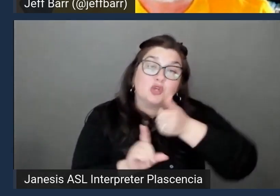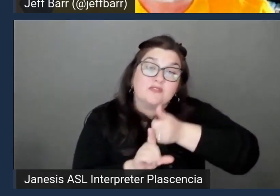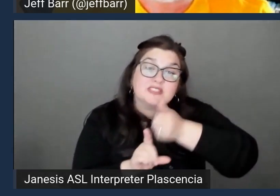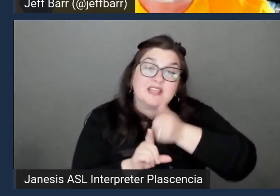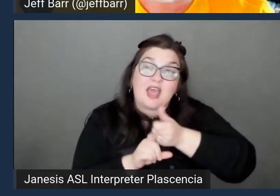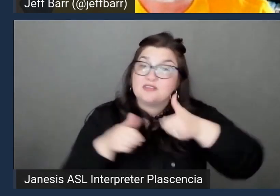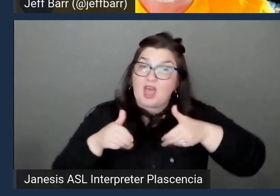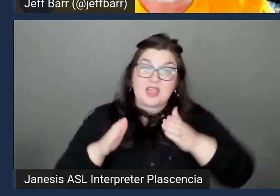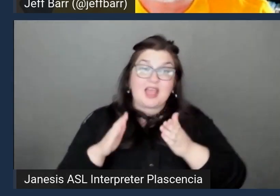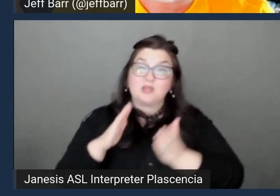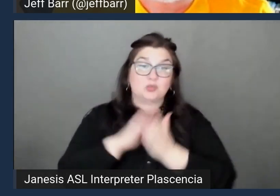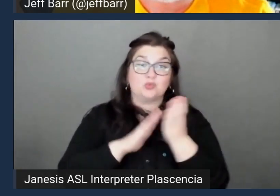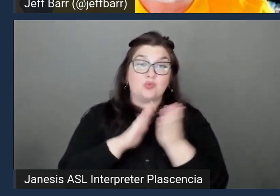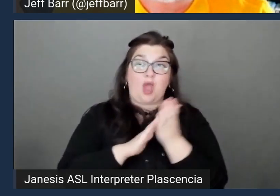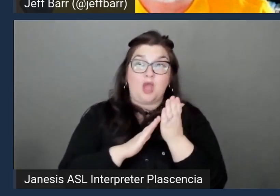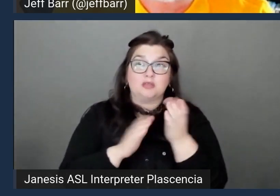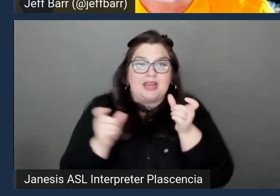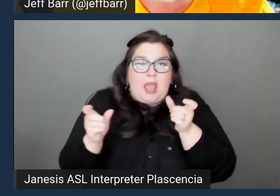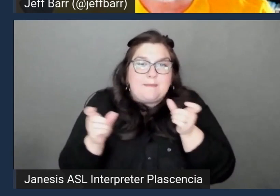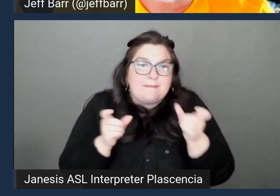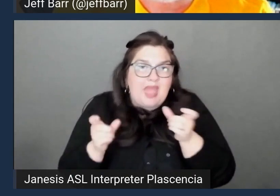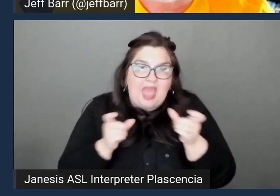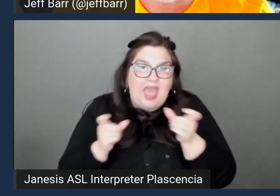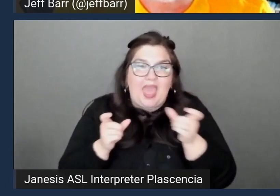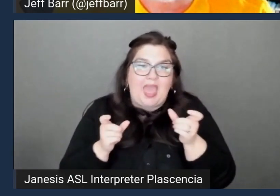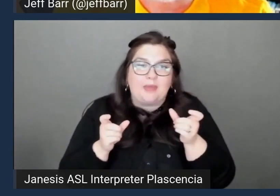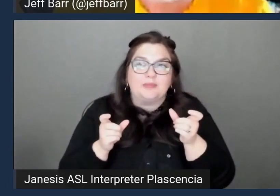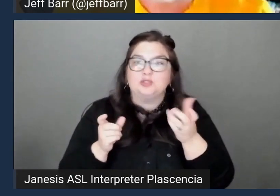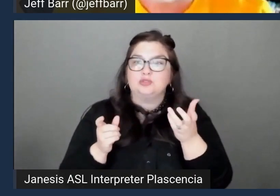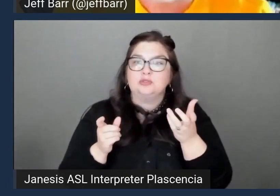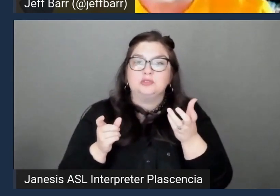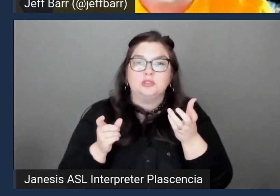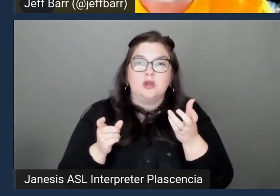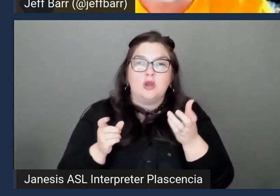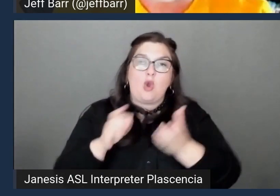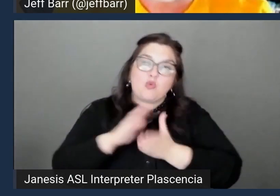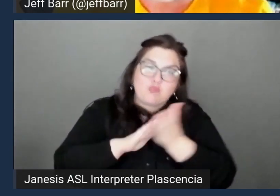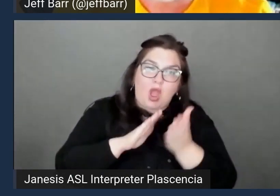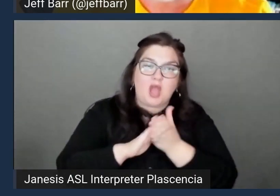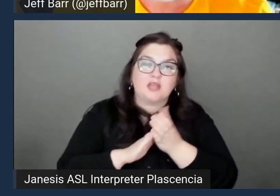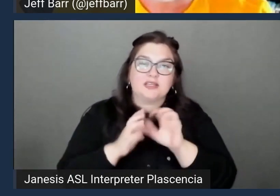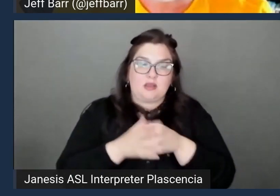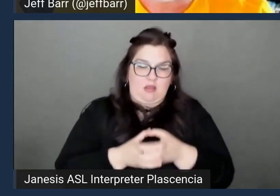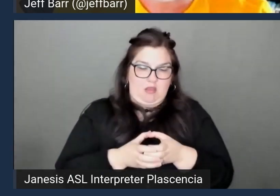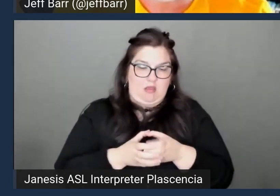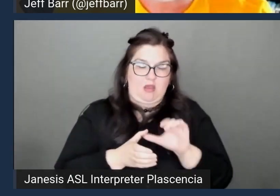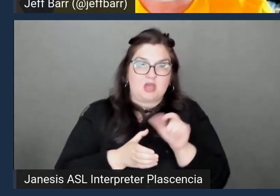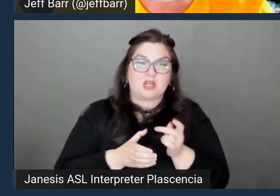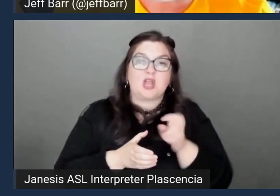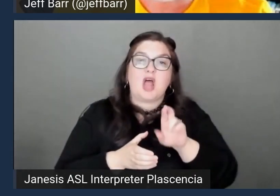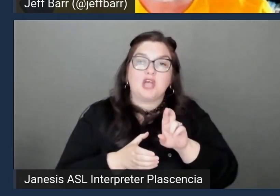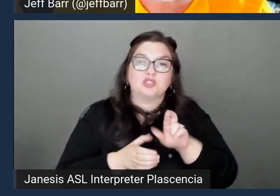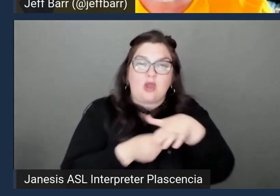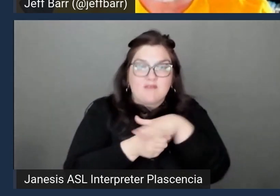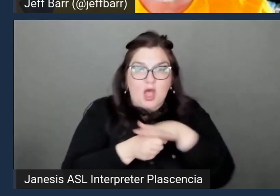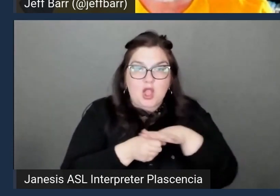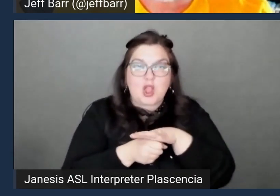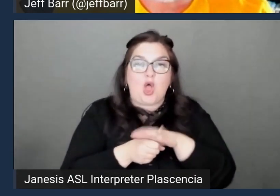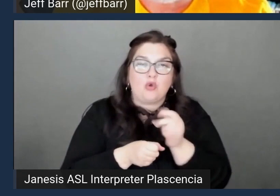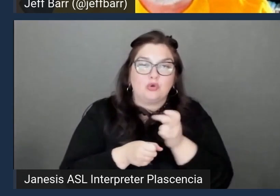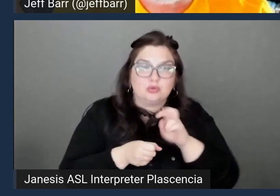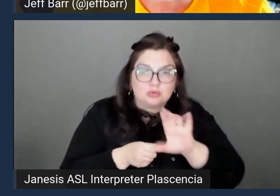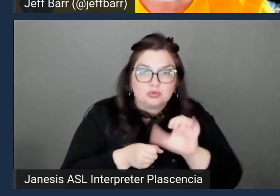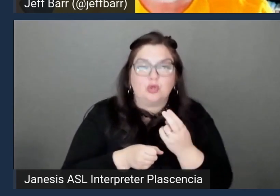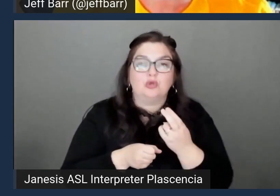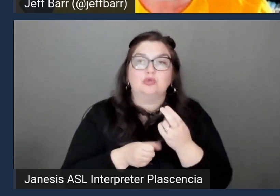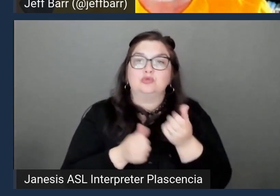run, it basically manages running a cluster of OpenSearch clusters or domains